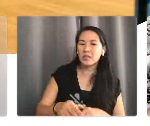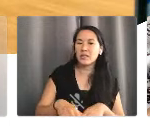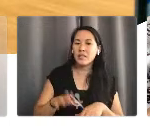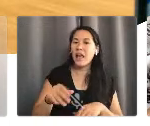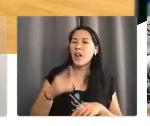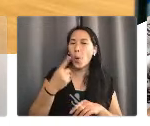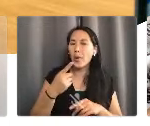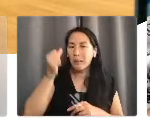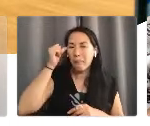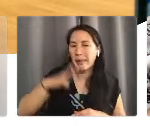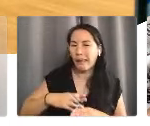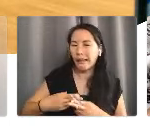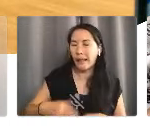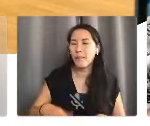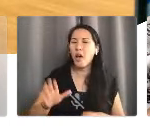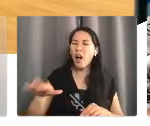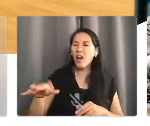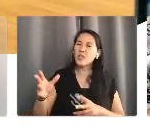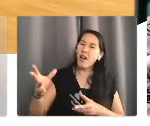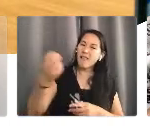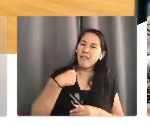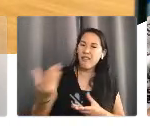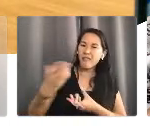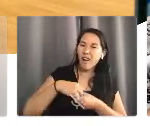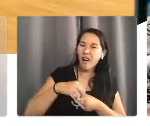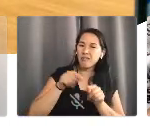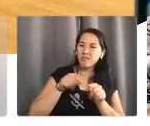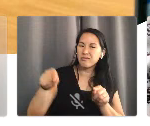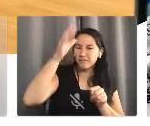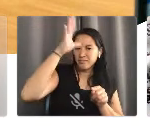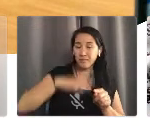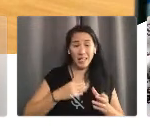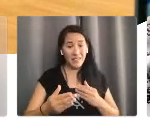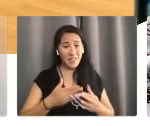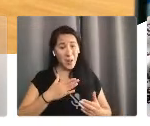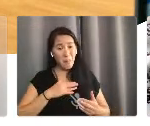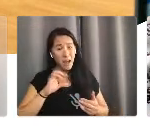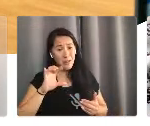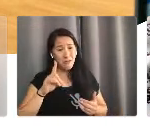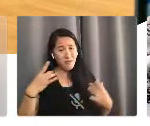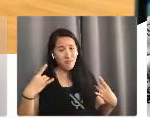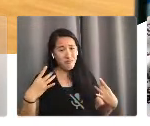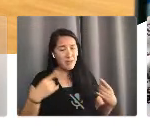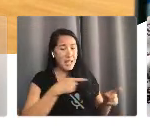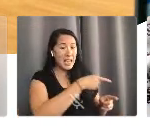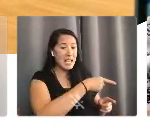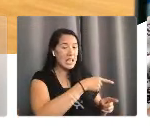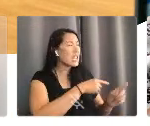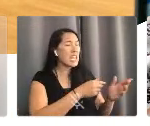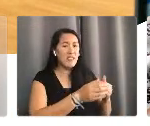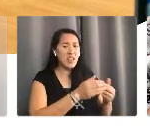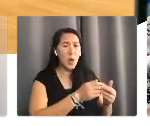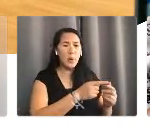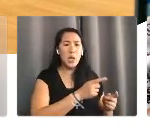name. Now, keep in mind, even with a winning record, he'd start to delegate trivial tasks to me to do,